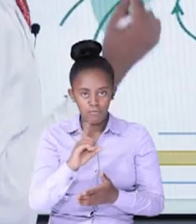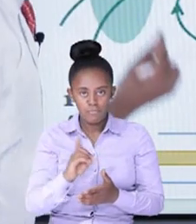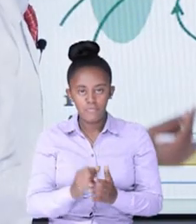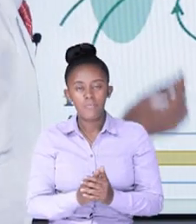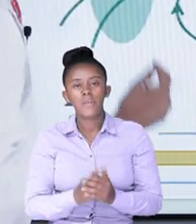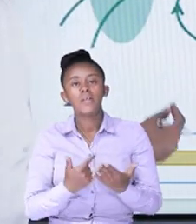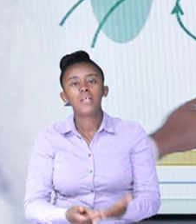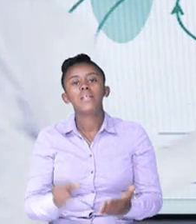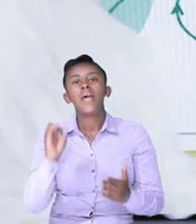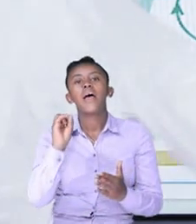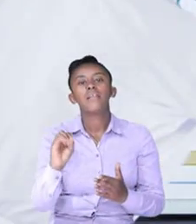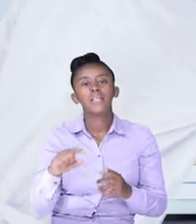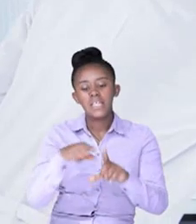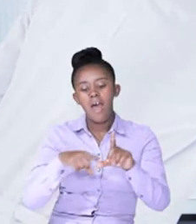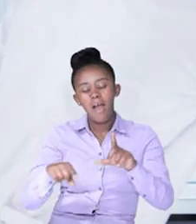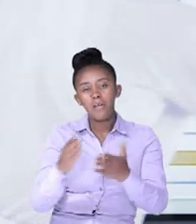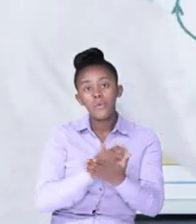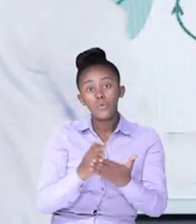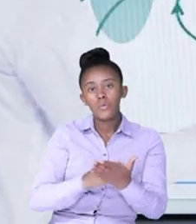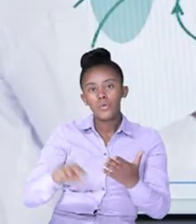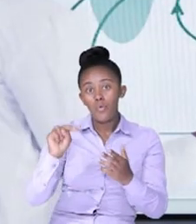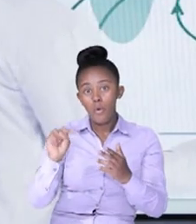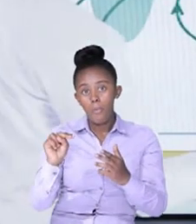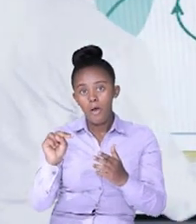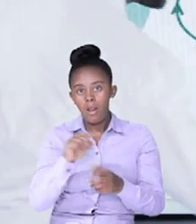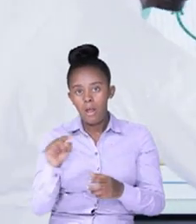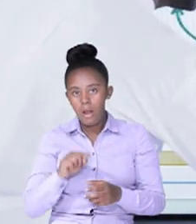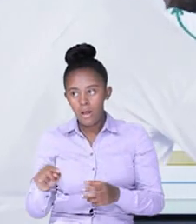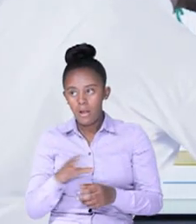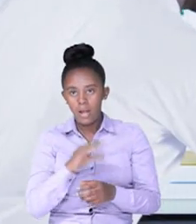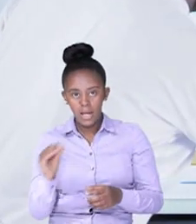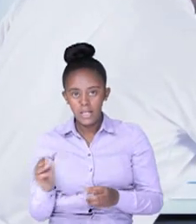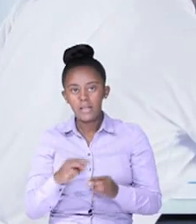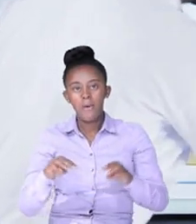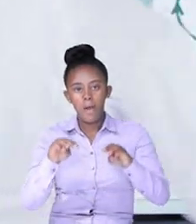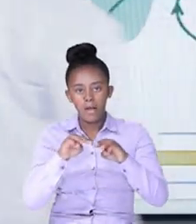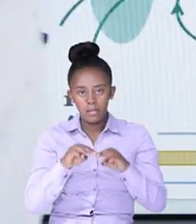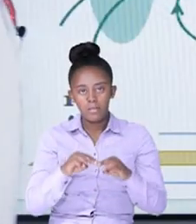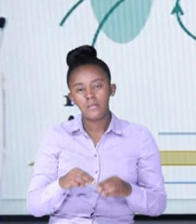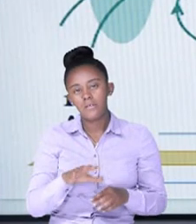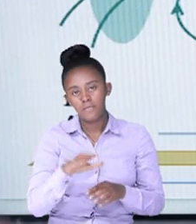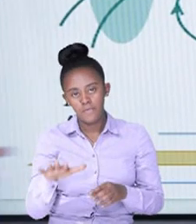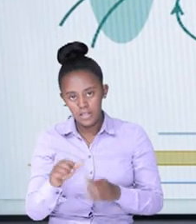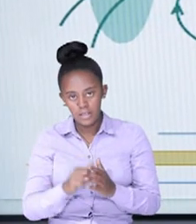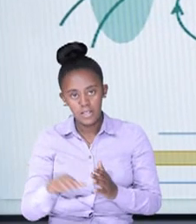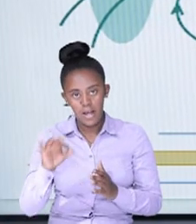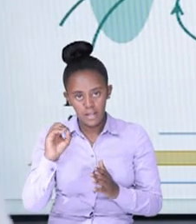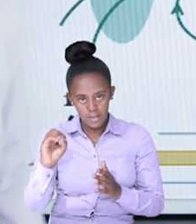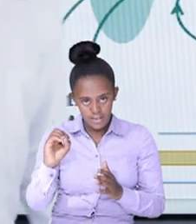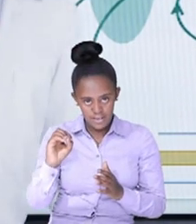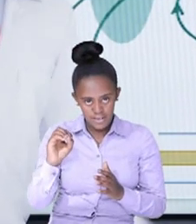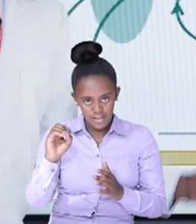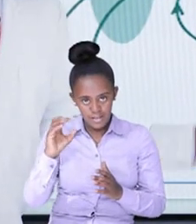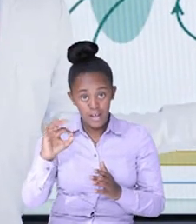be the angle between the normal line and the magnetic field. So theta becomes 90. In some books they